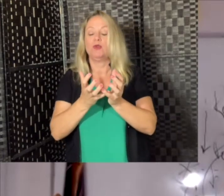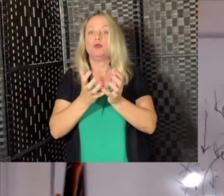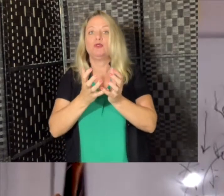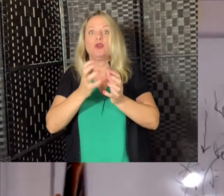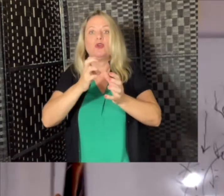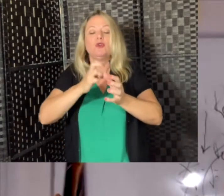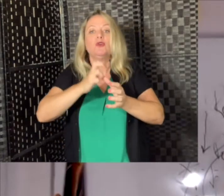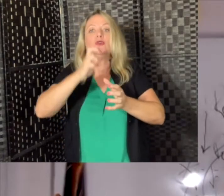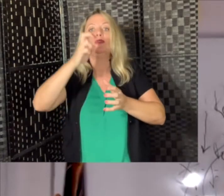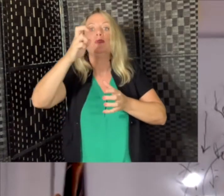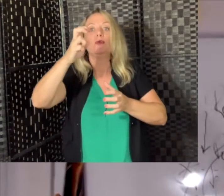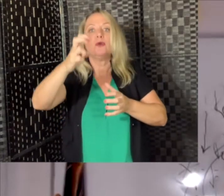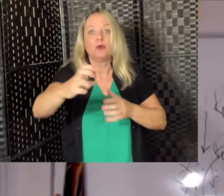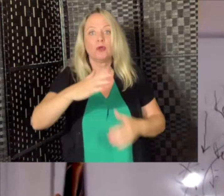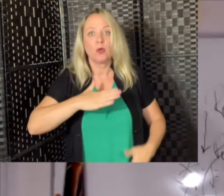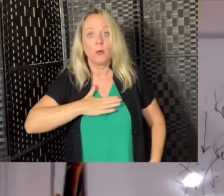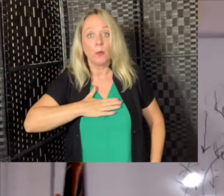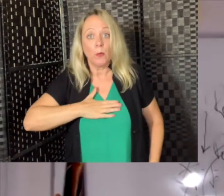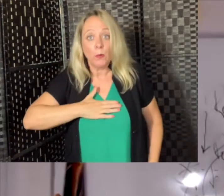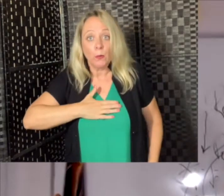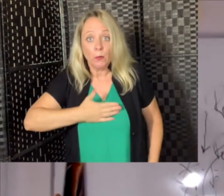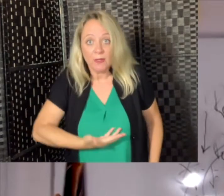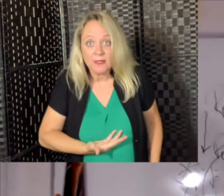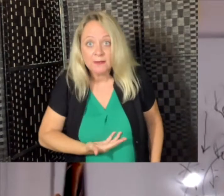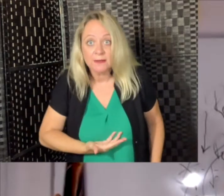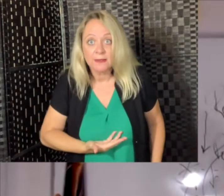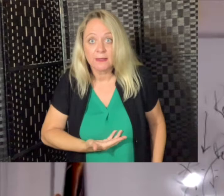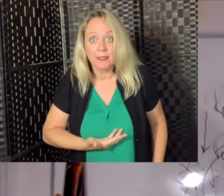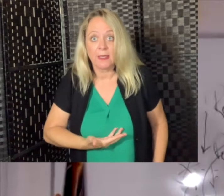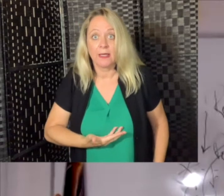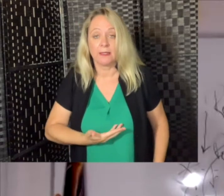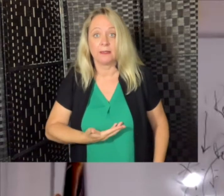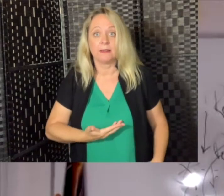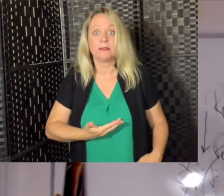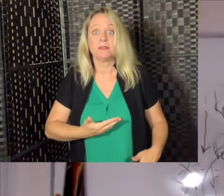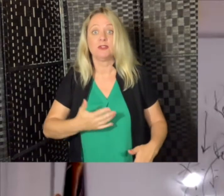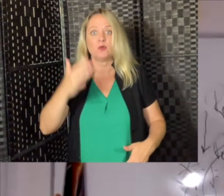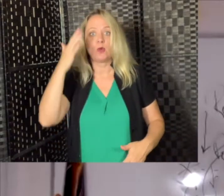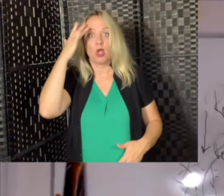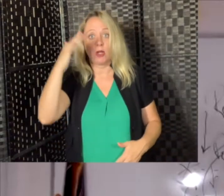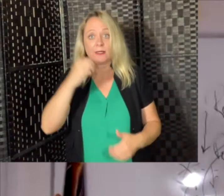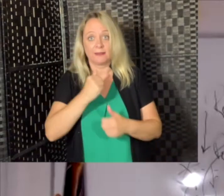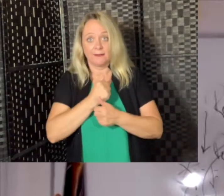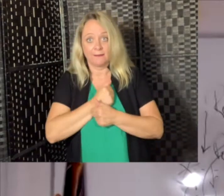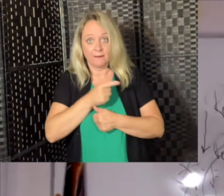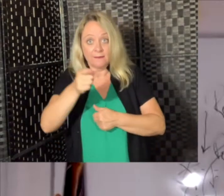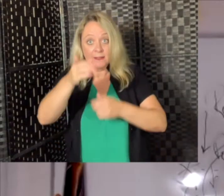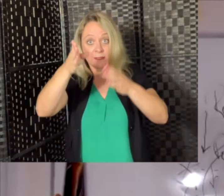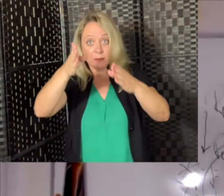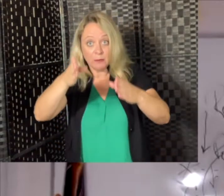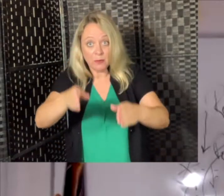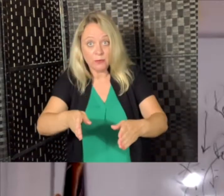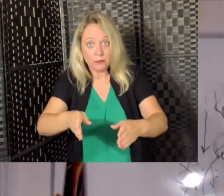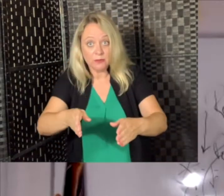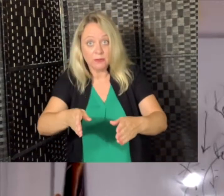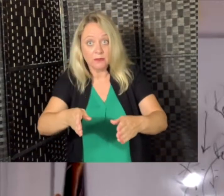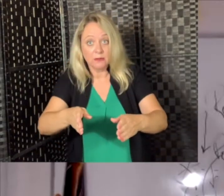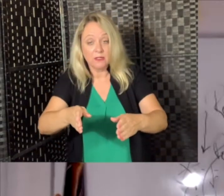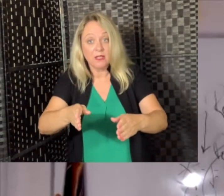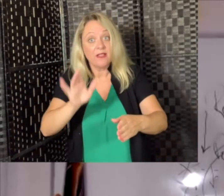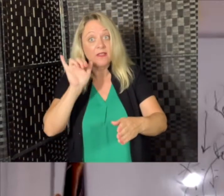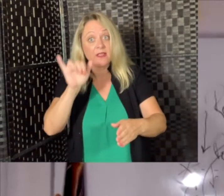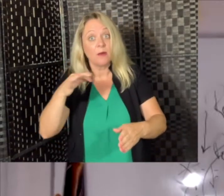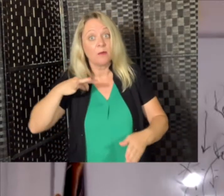little tidbit from Alea. I know that Michelle, in her signing and her own